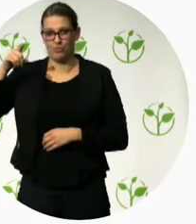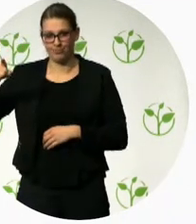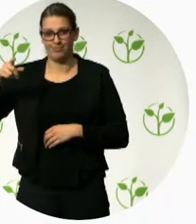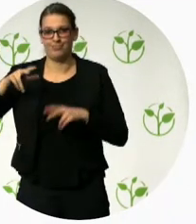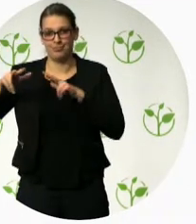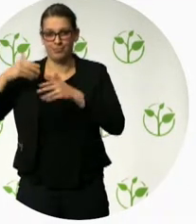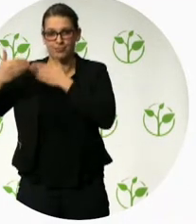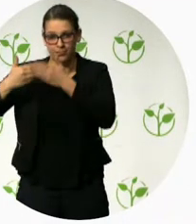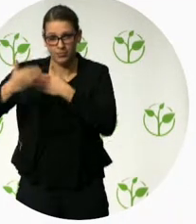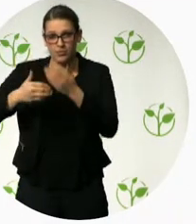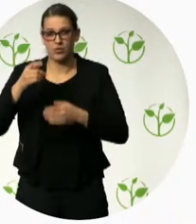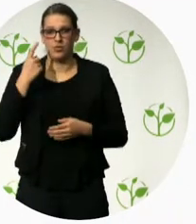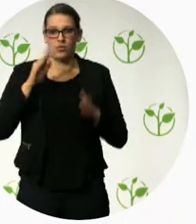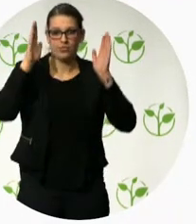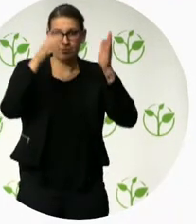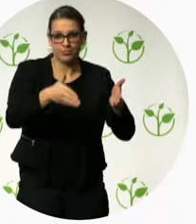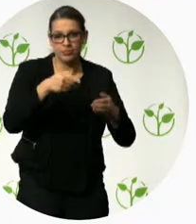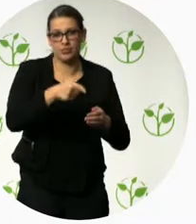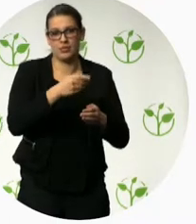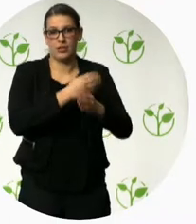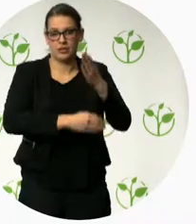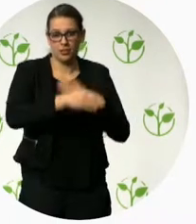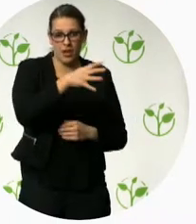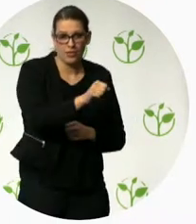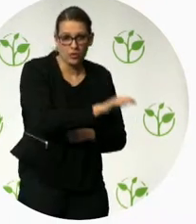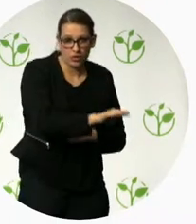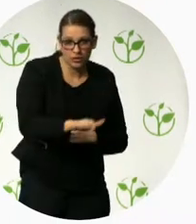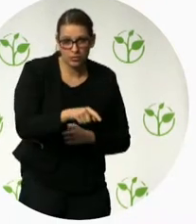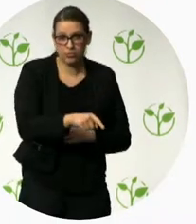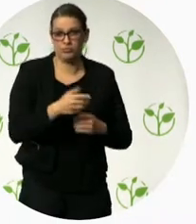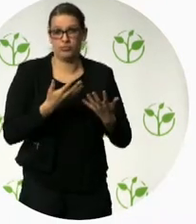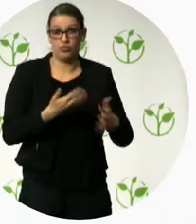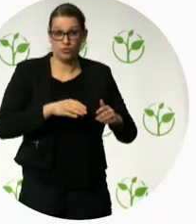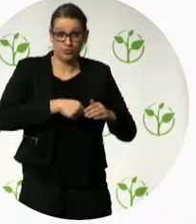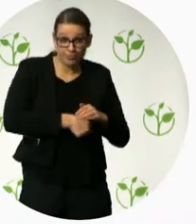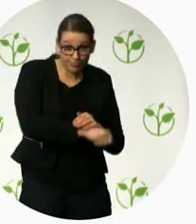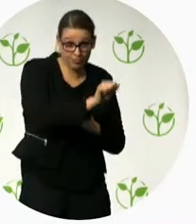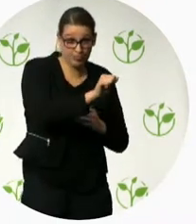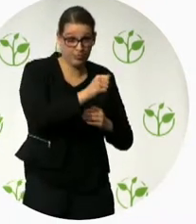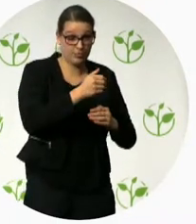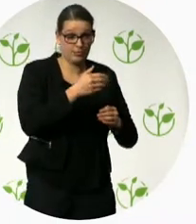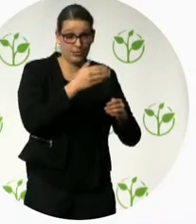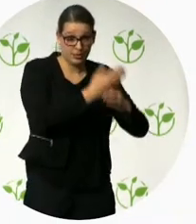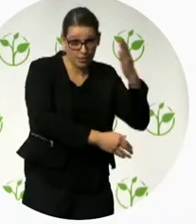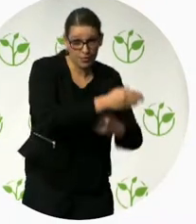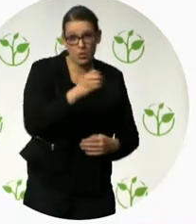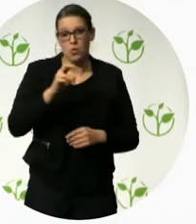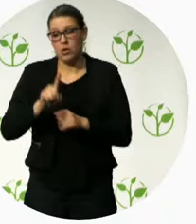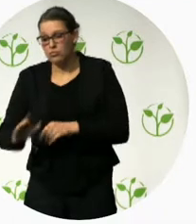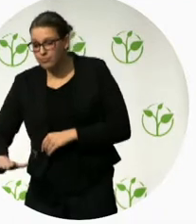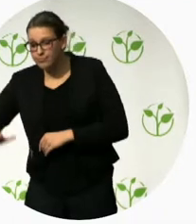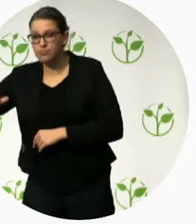without disability and how developing disabilities could be prevented in the later stage. And